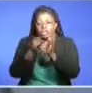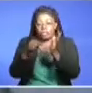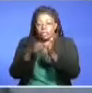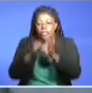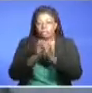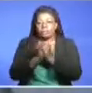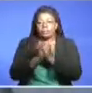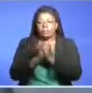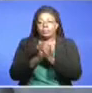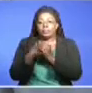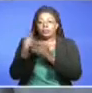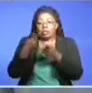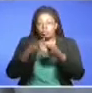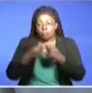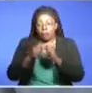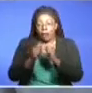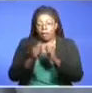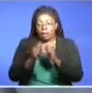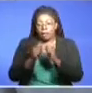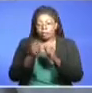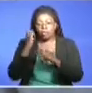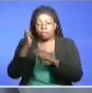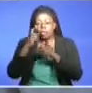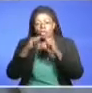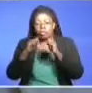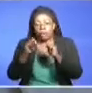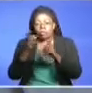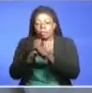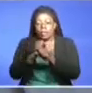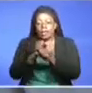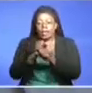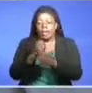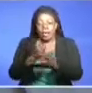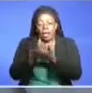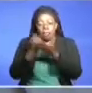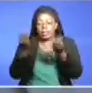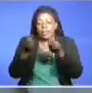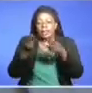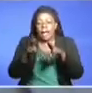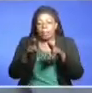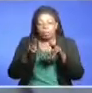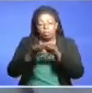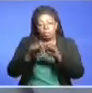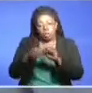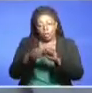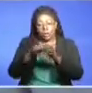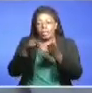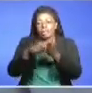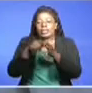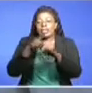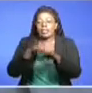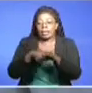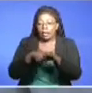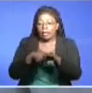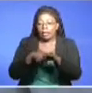help, and the help has not been forthcoming. So during this period of